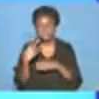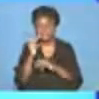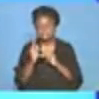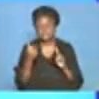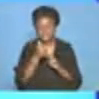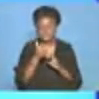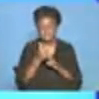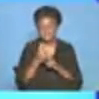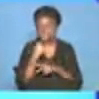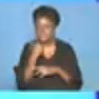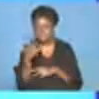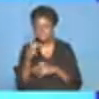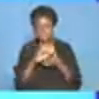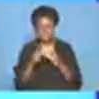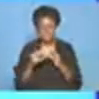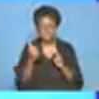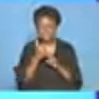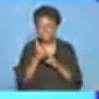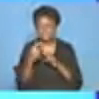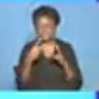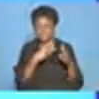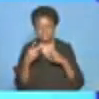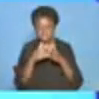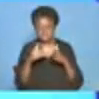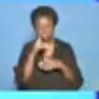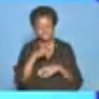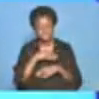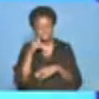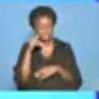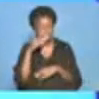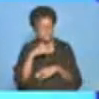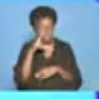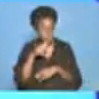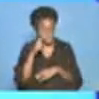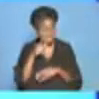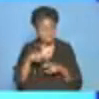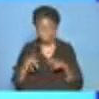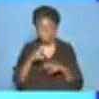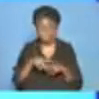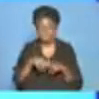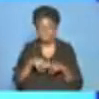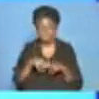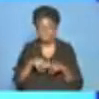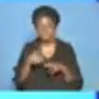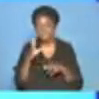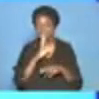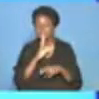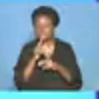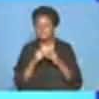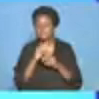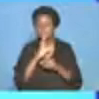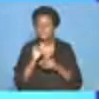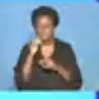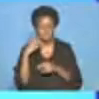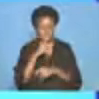stories. With violence against women and girls on the rise, highlighted by the news each day, and Commissioner of Police Clayton Fernander himself